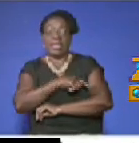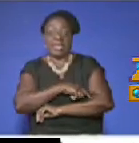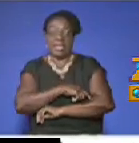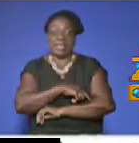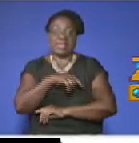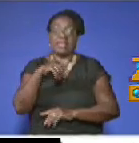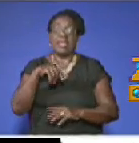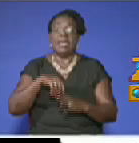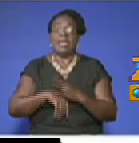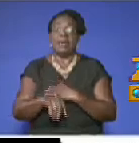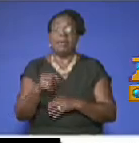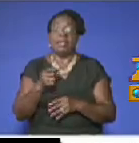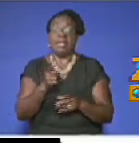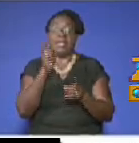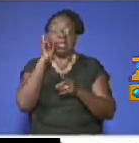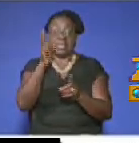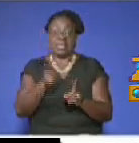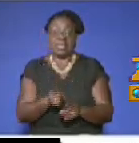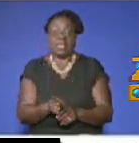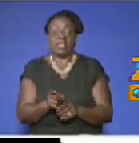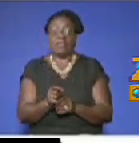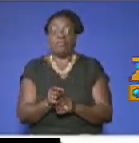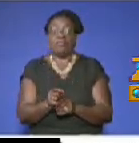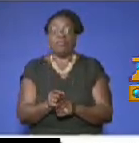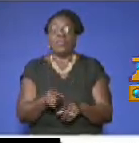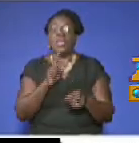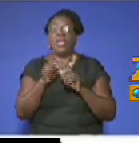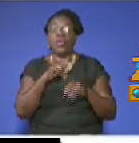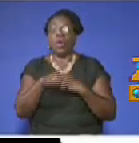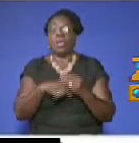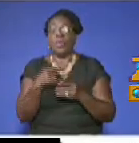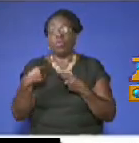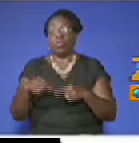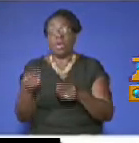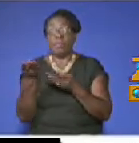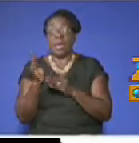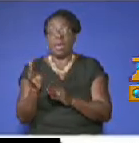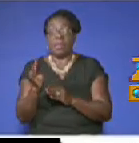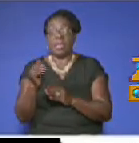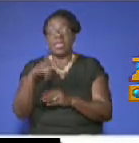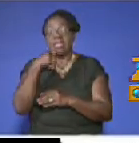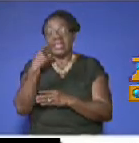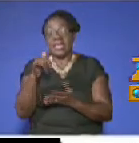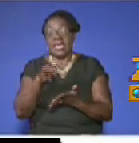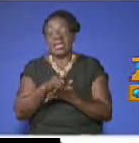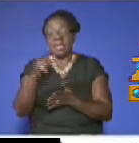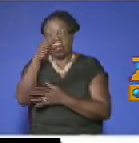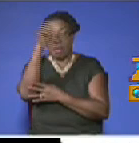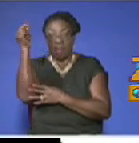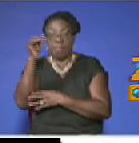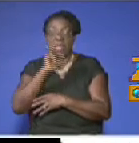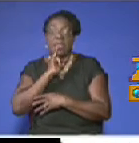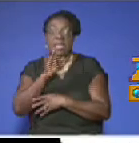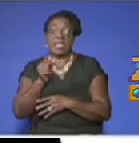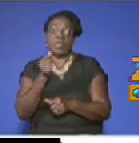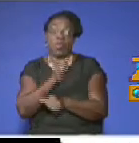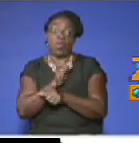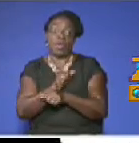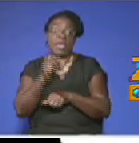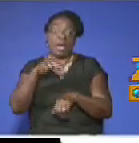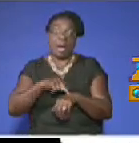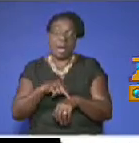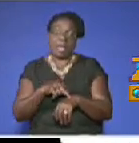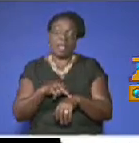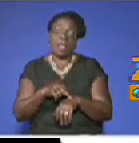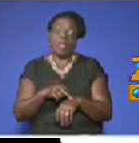their destination. Then he touched on Grand Bahama, noting that government is working hard to rejuvenate that island. The